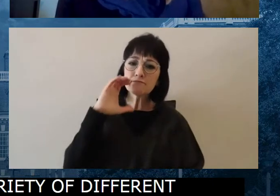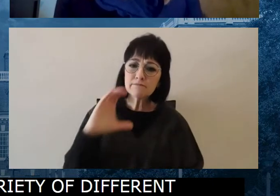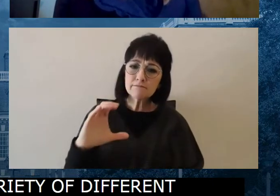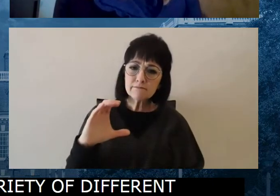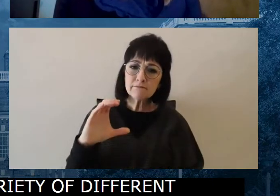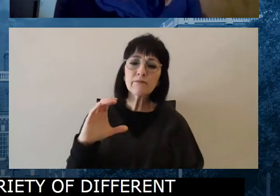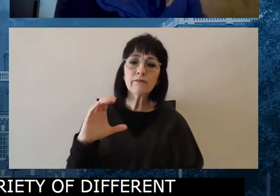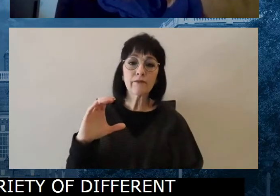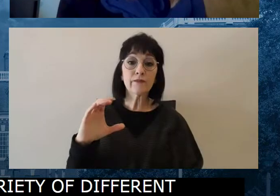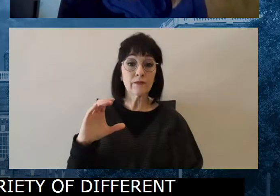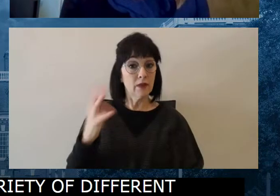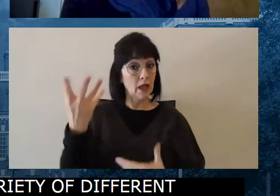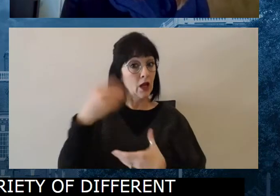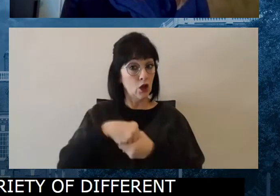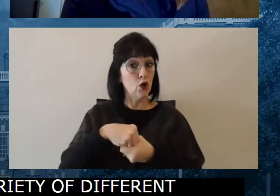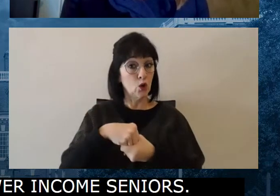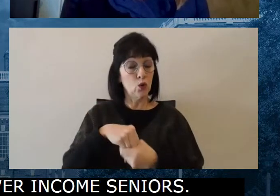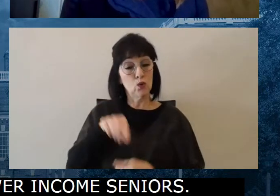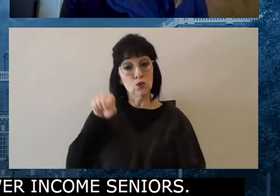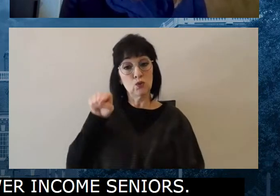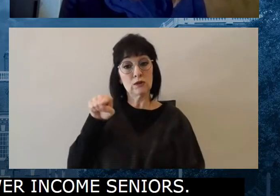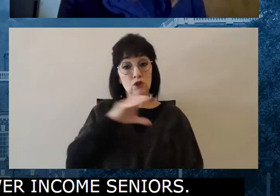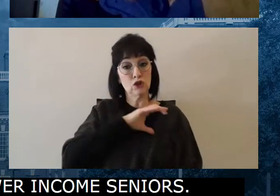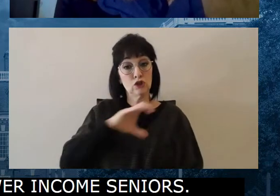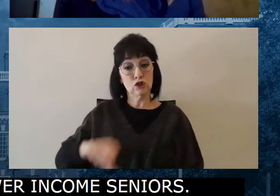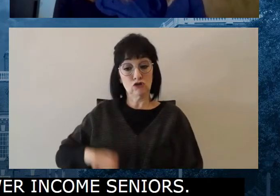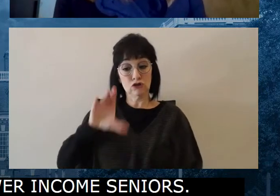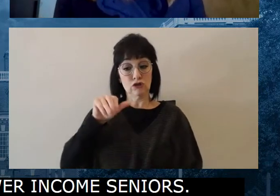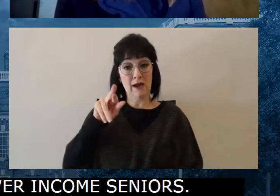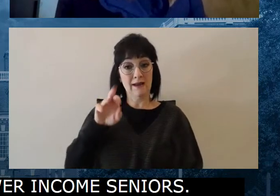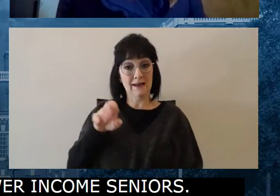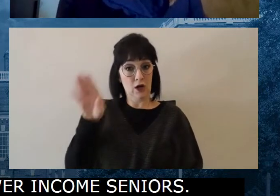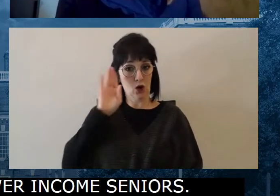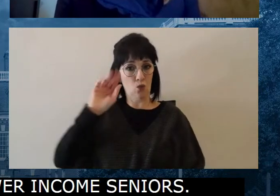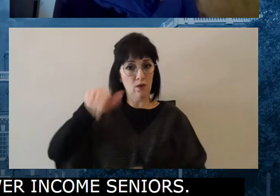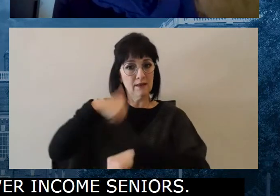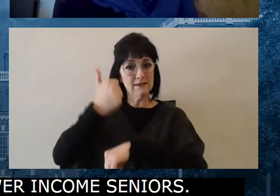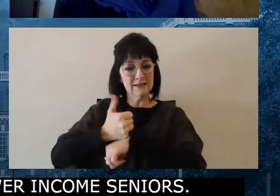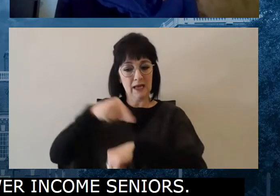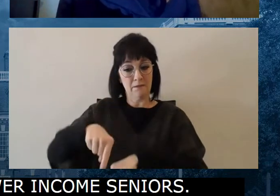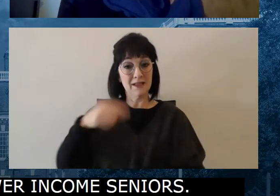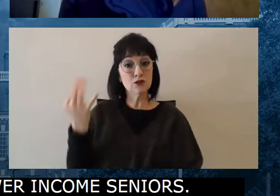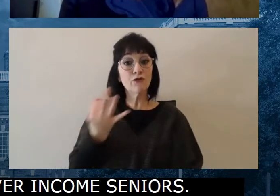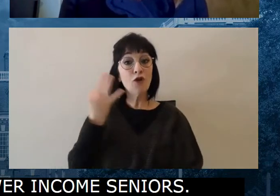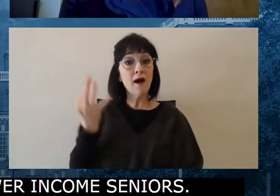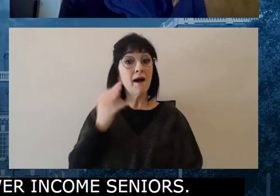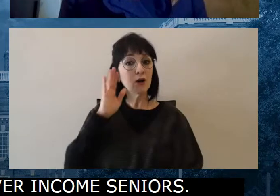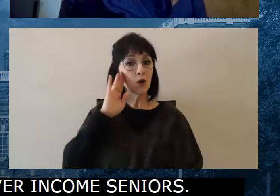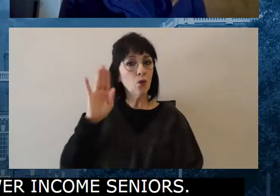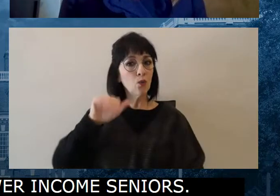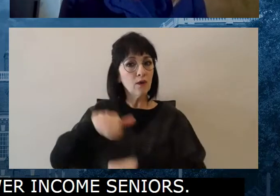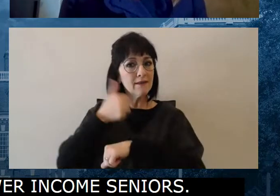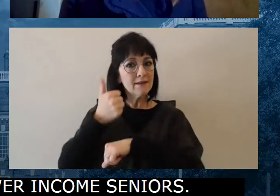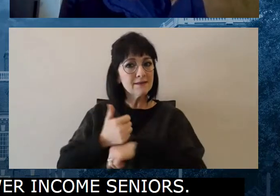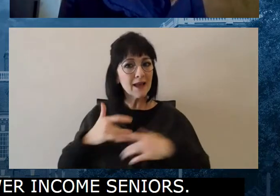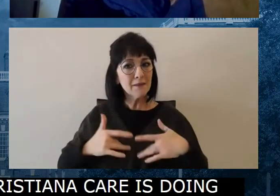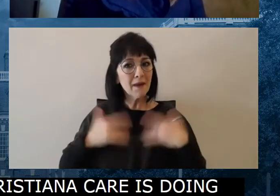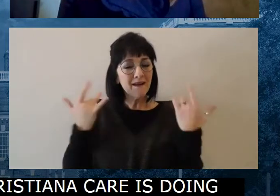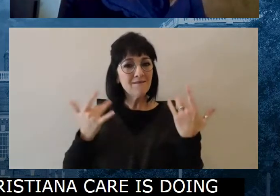including an exciting event that Christiana Care is doing this Friday with the Seeds of Greatness Church to